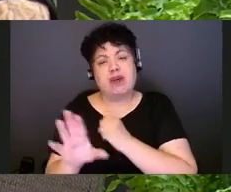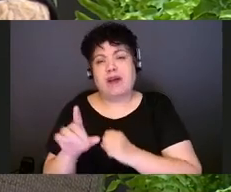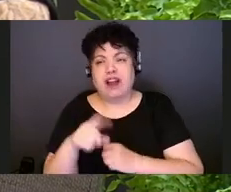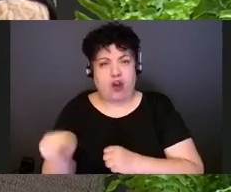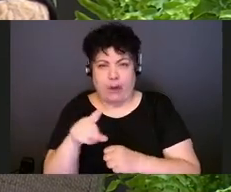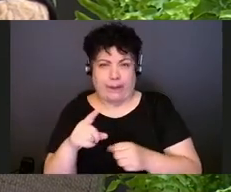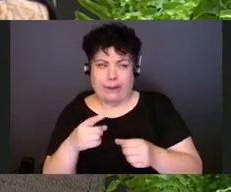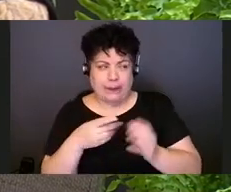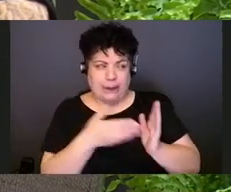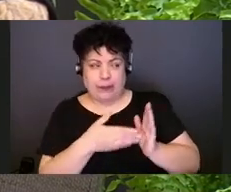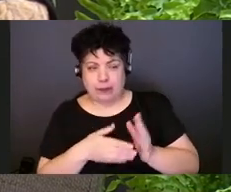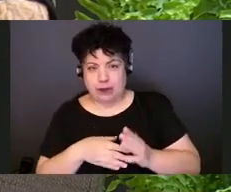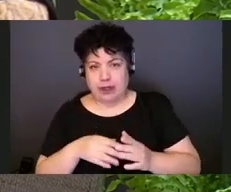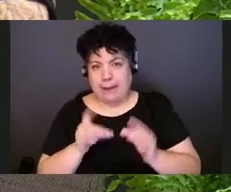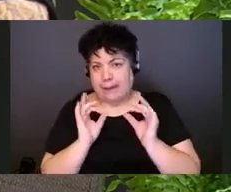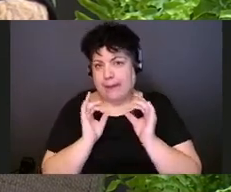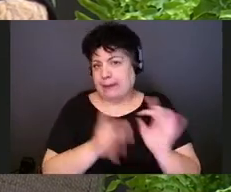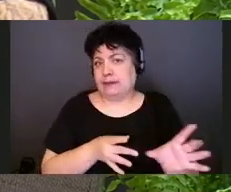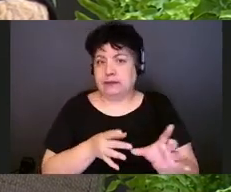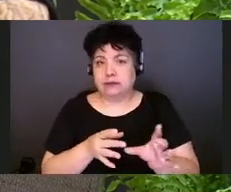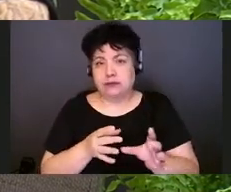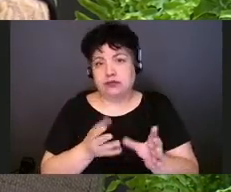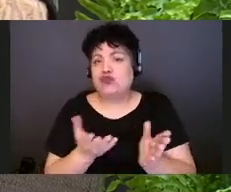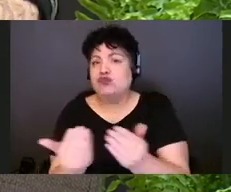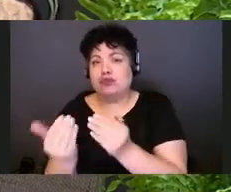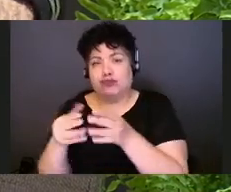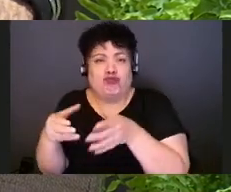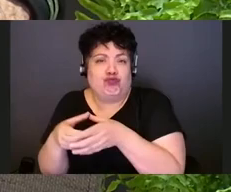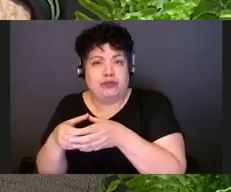easy to do it.